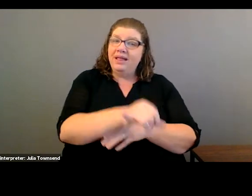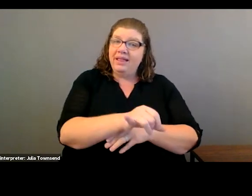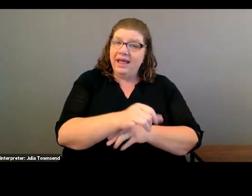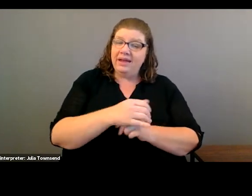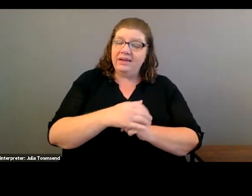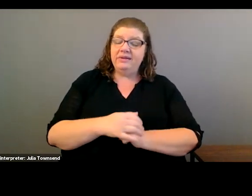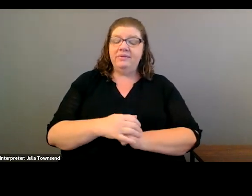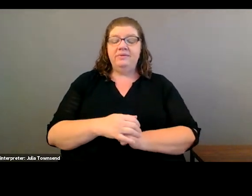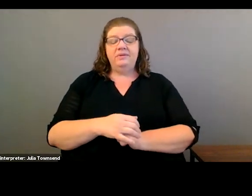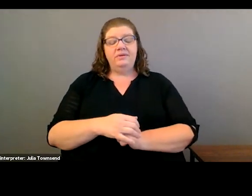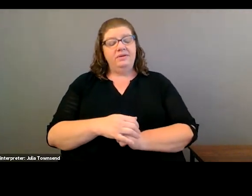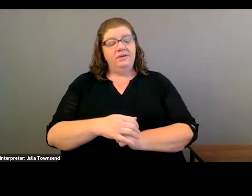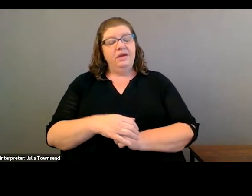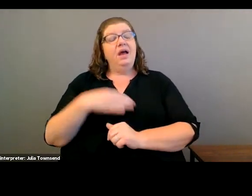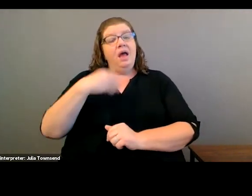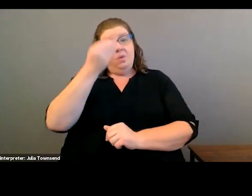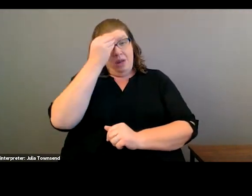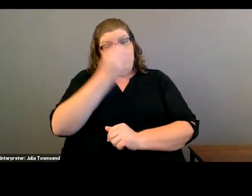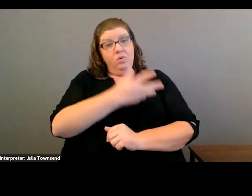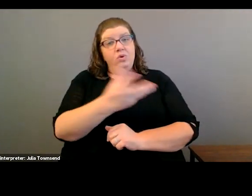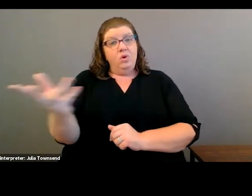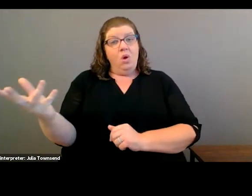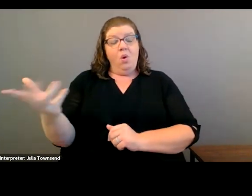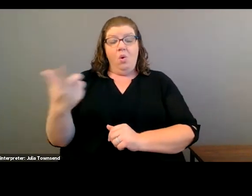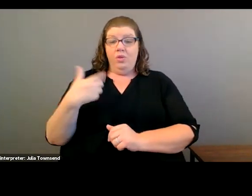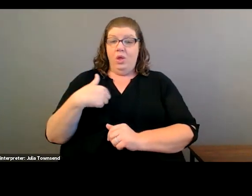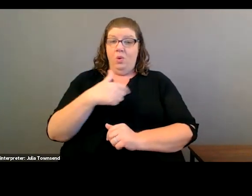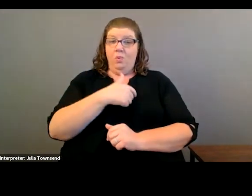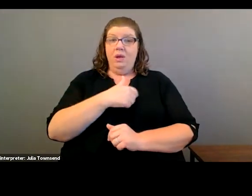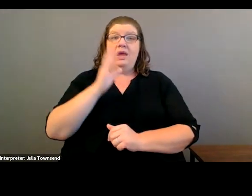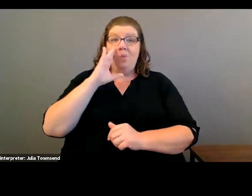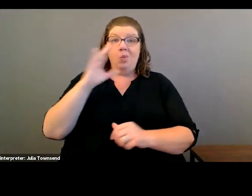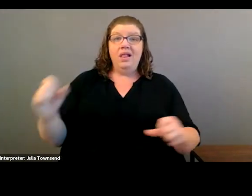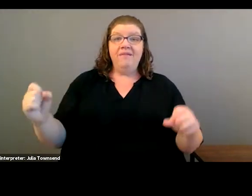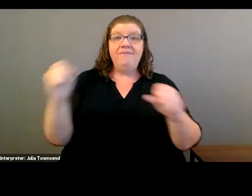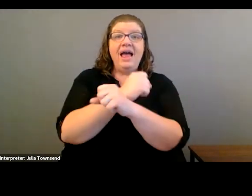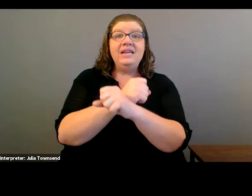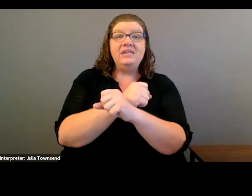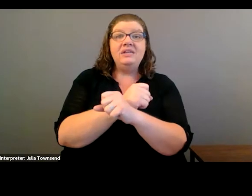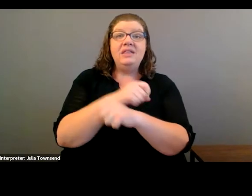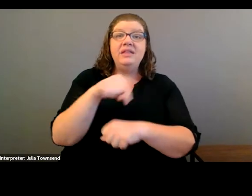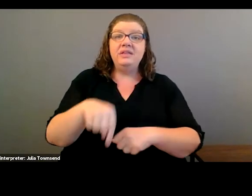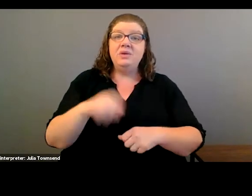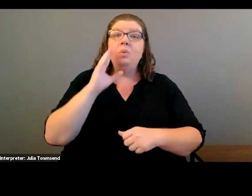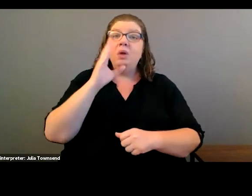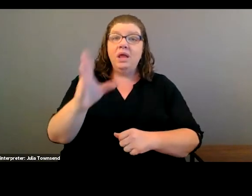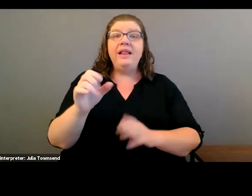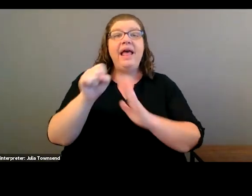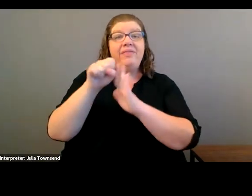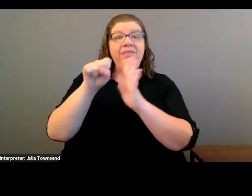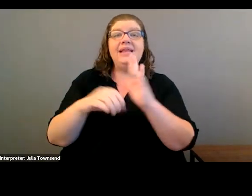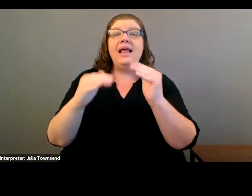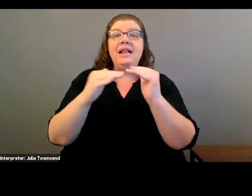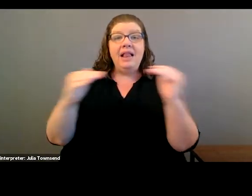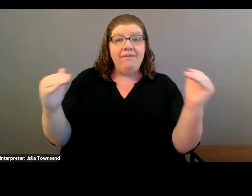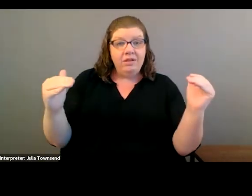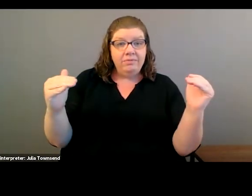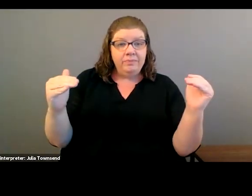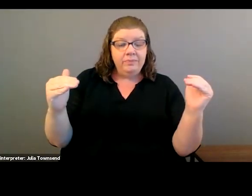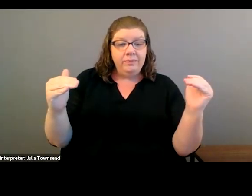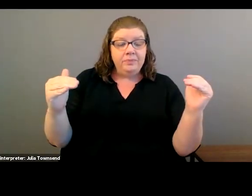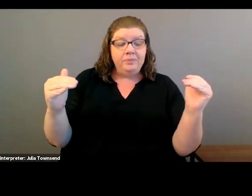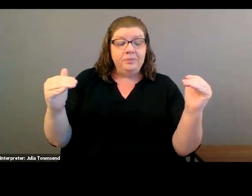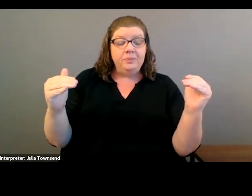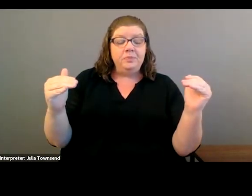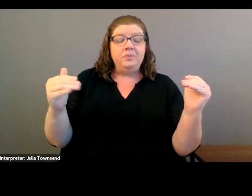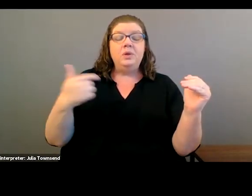I want you to know that we will fight this at the state level.